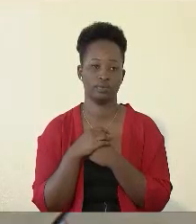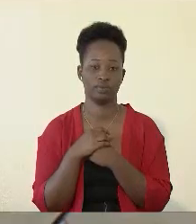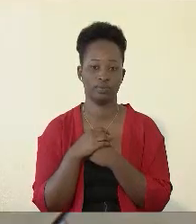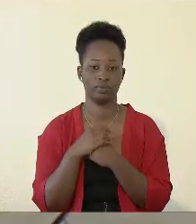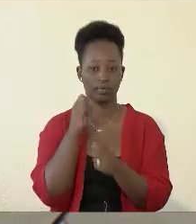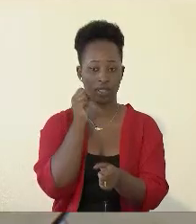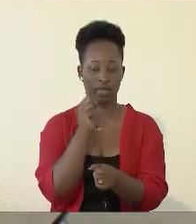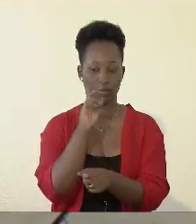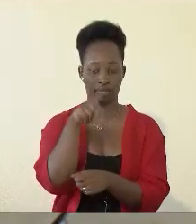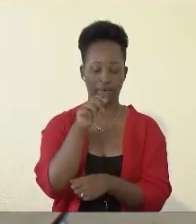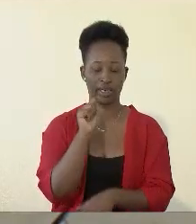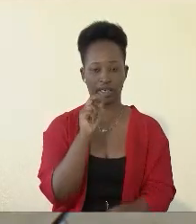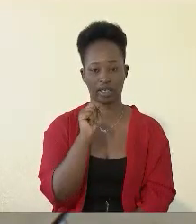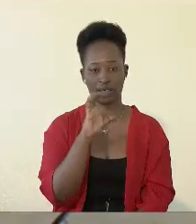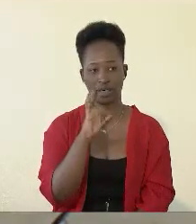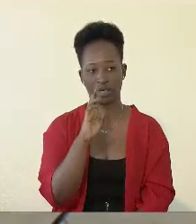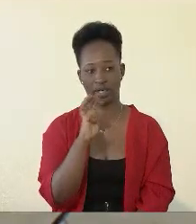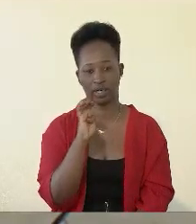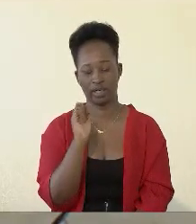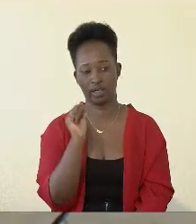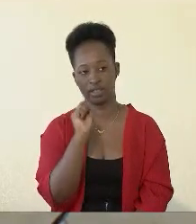does 2 functions. Secretion